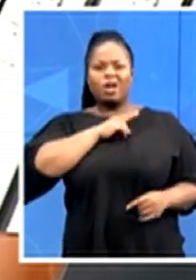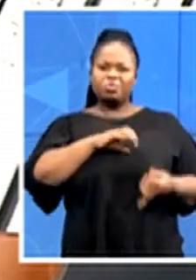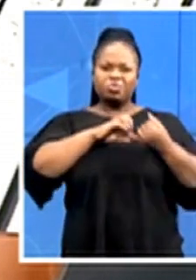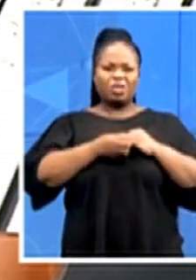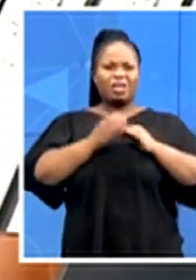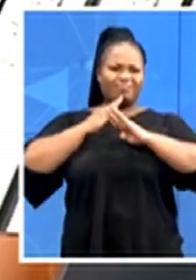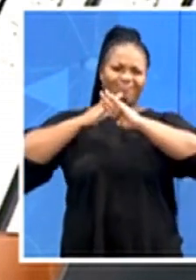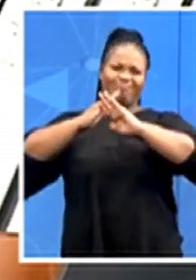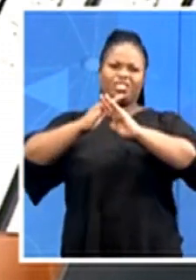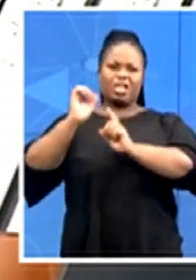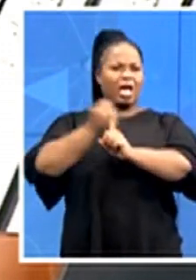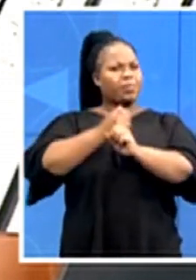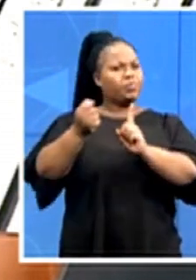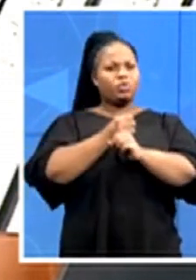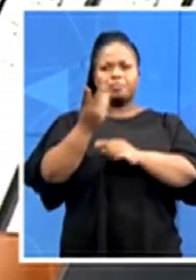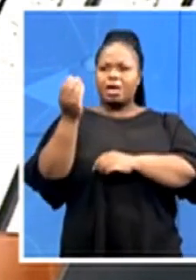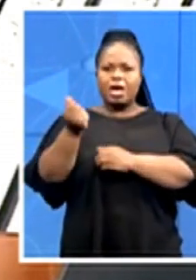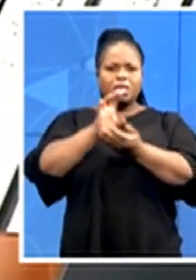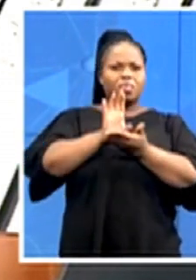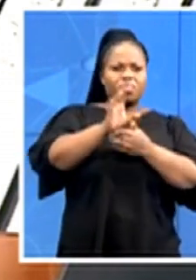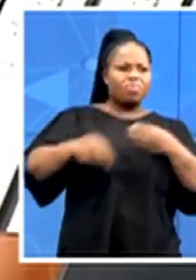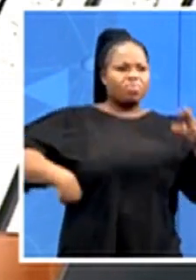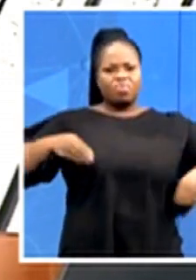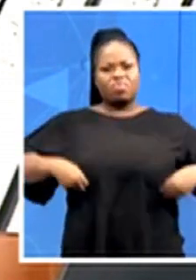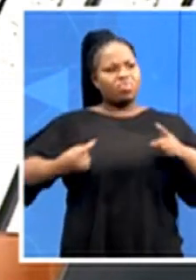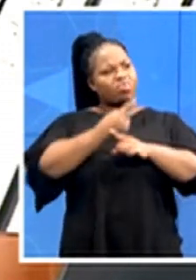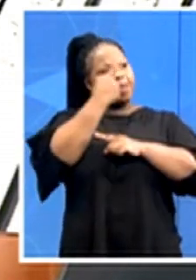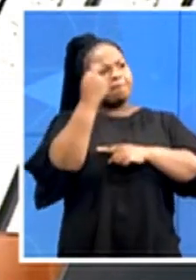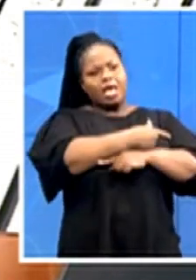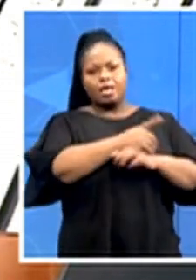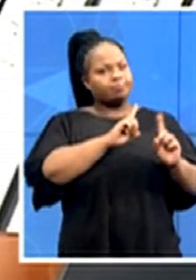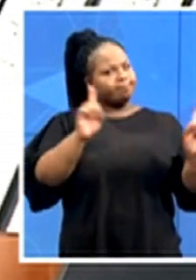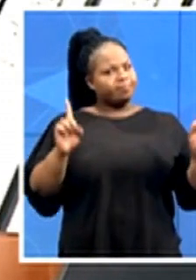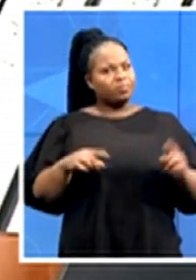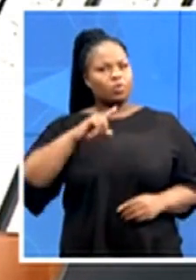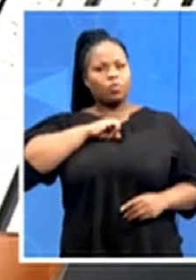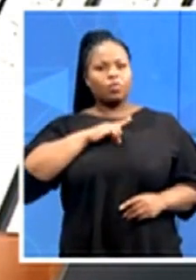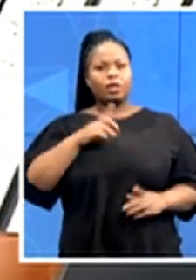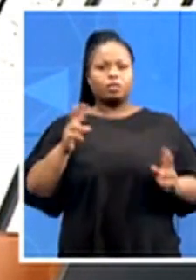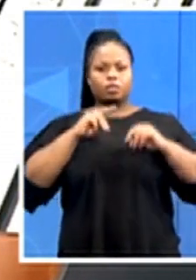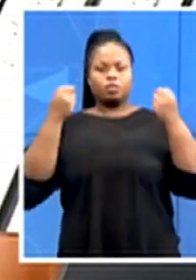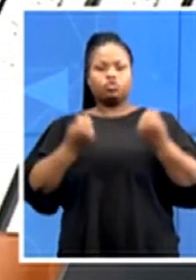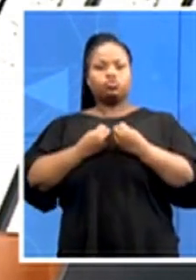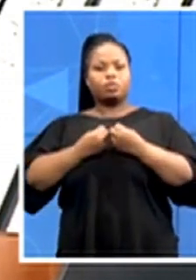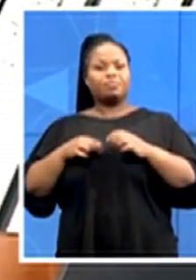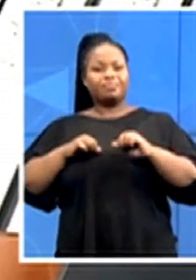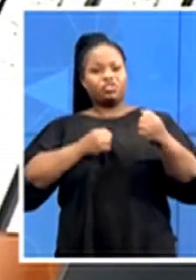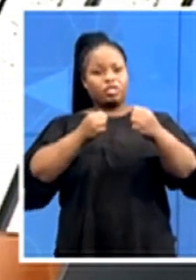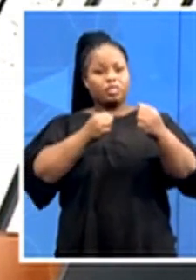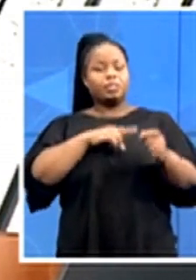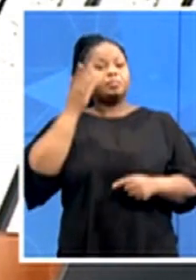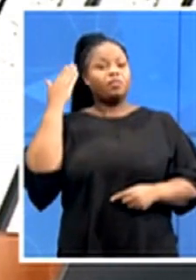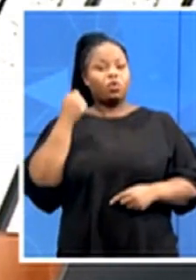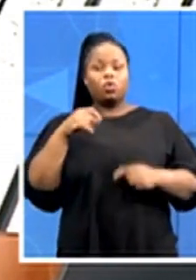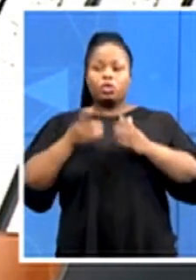National Anti-Corruption Strategy, which was developed together with the representatives from business, trade unions,